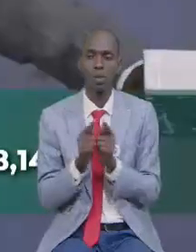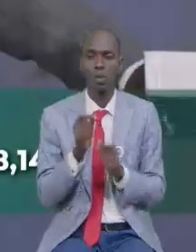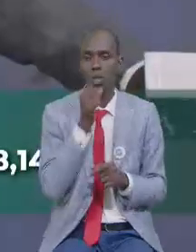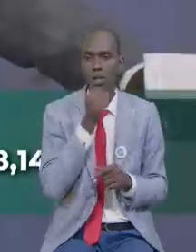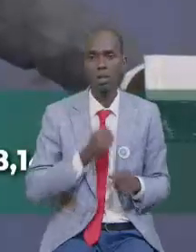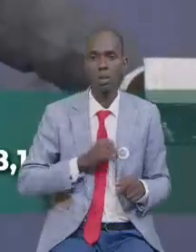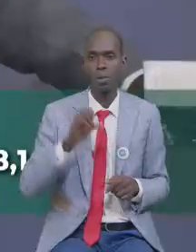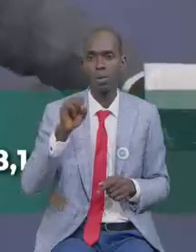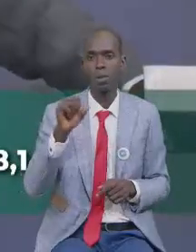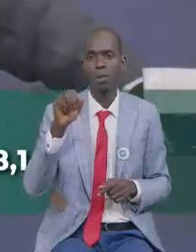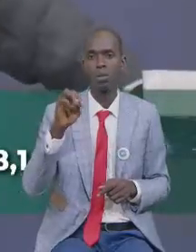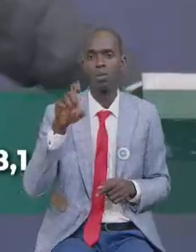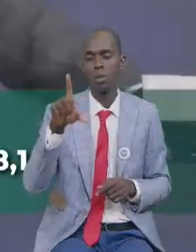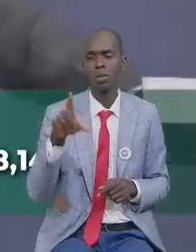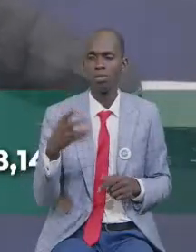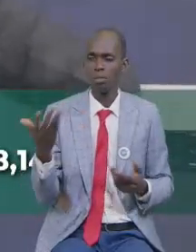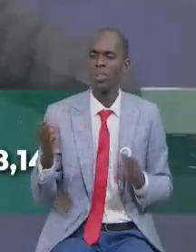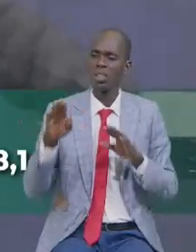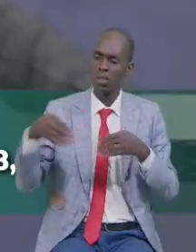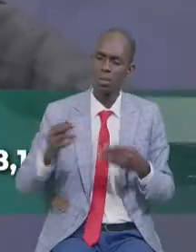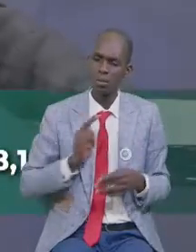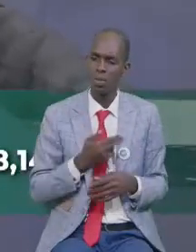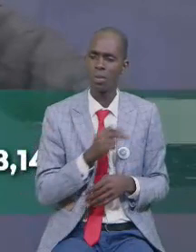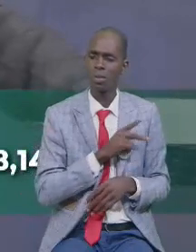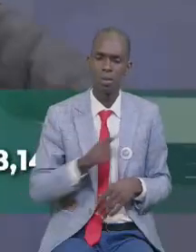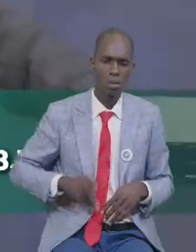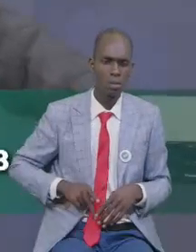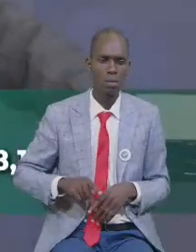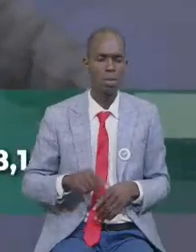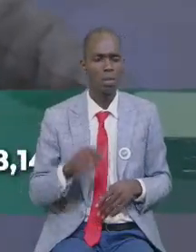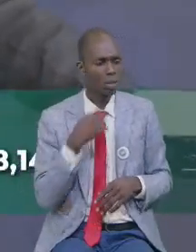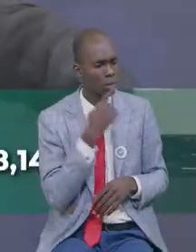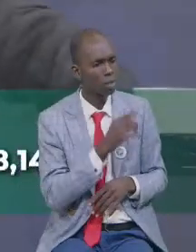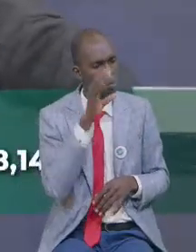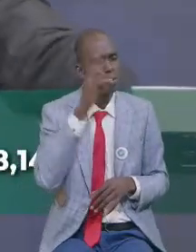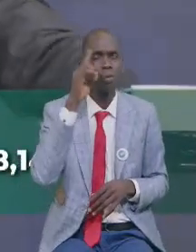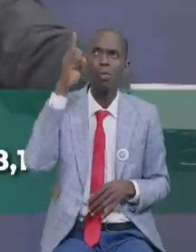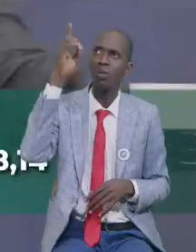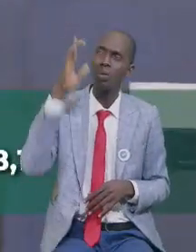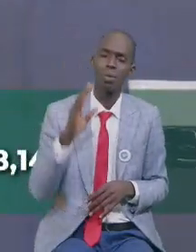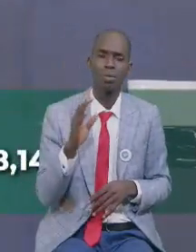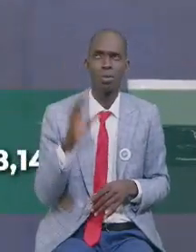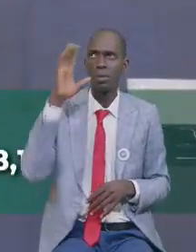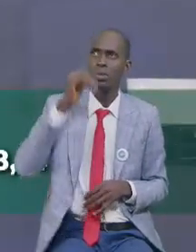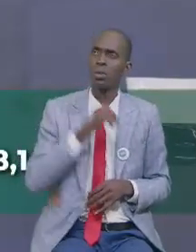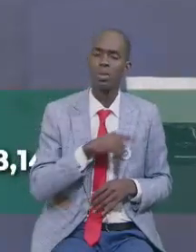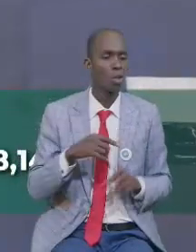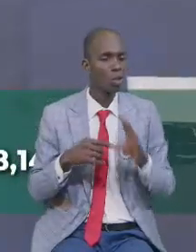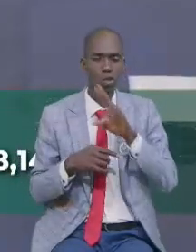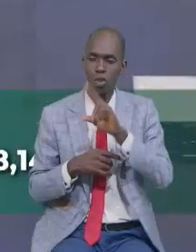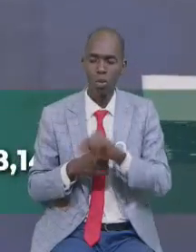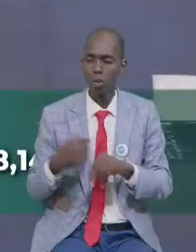king. Seek the Lord. No, give us a king that may go before us